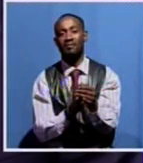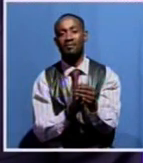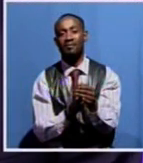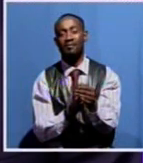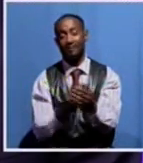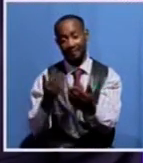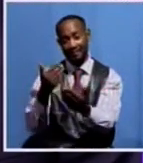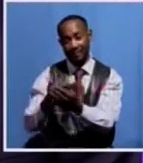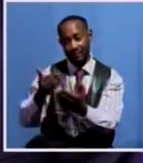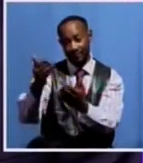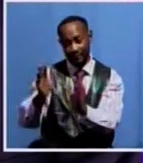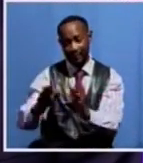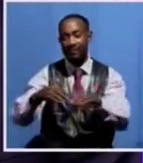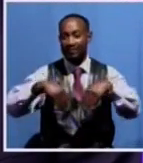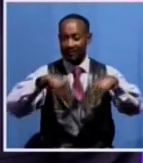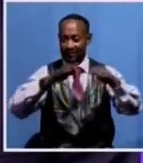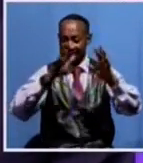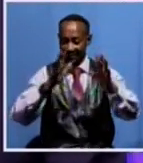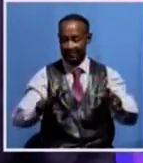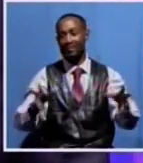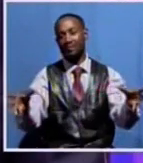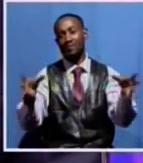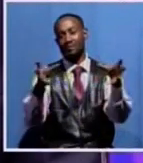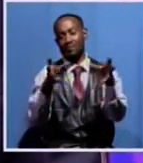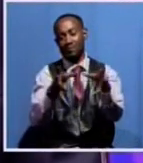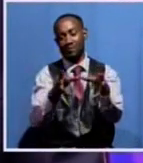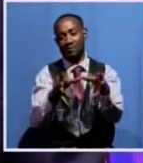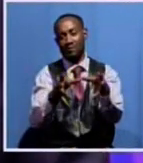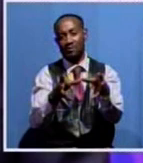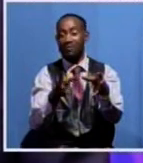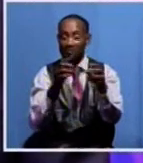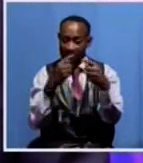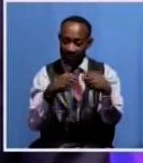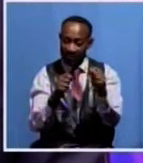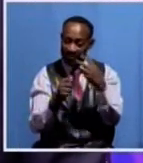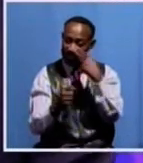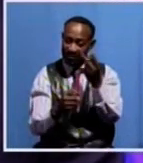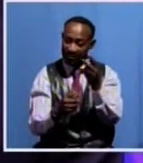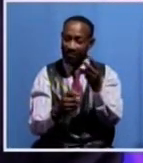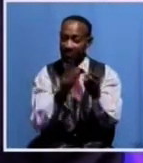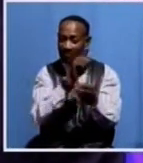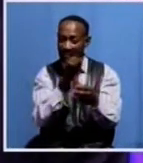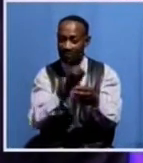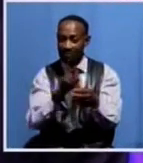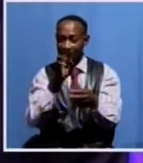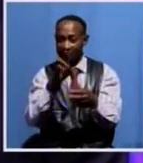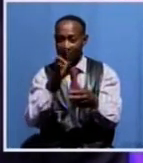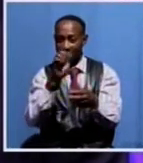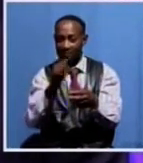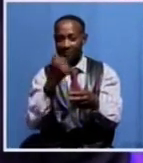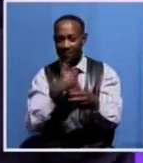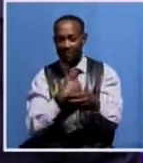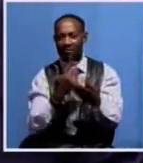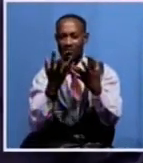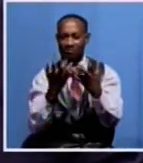and the seller will be transmitted electronically. And the electronic devices are such that ZRA can pick if, for example, you're not using it,